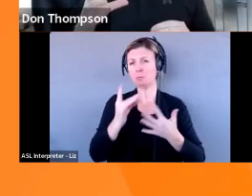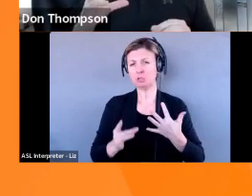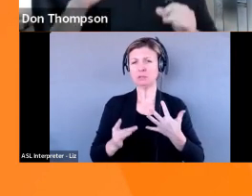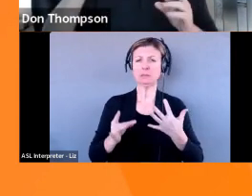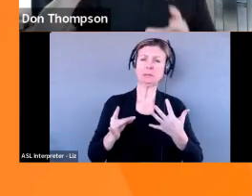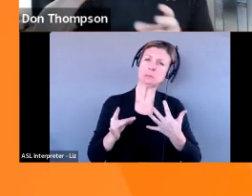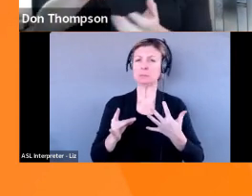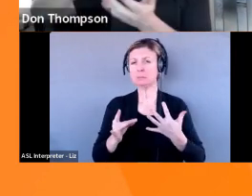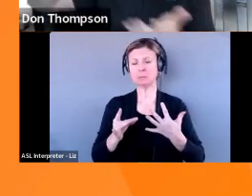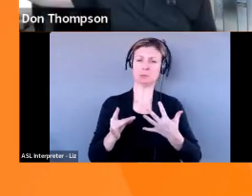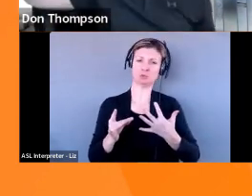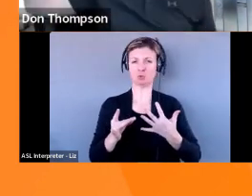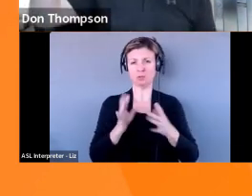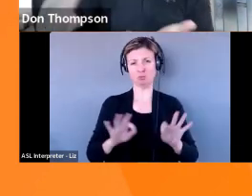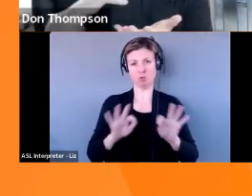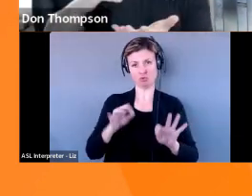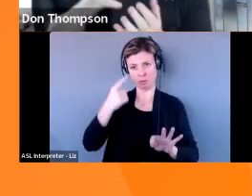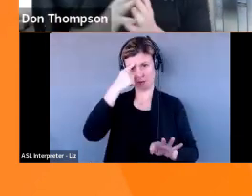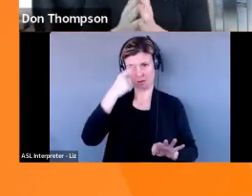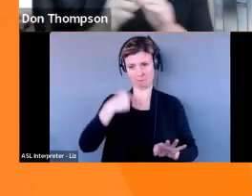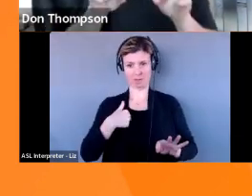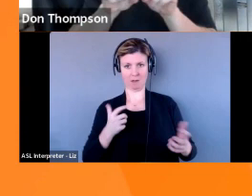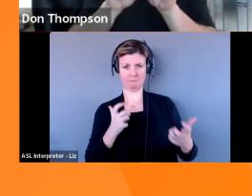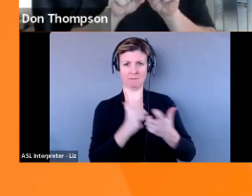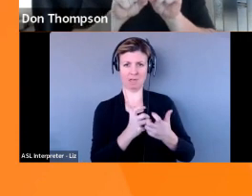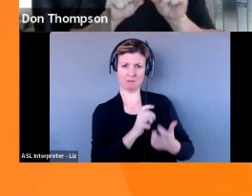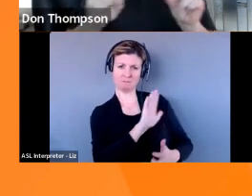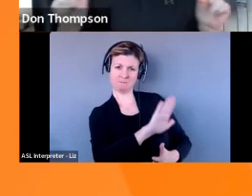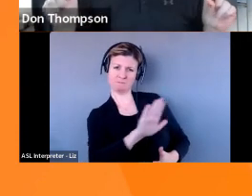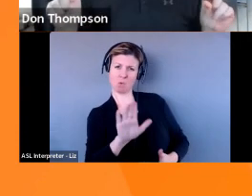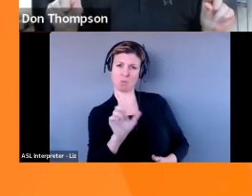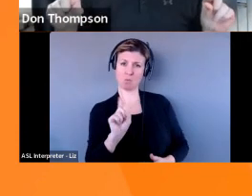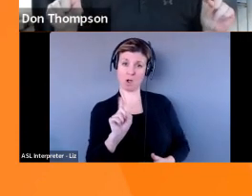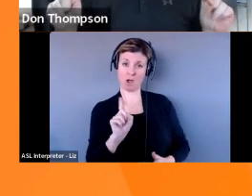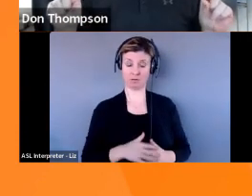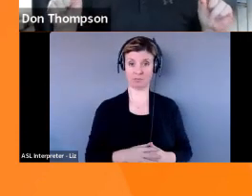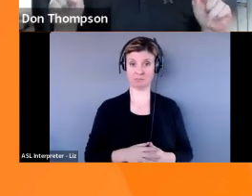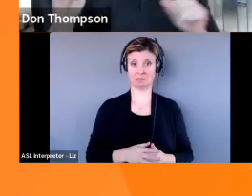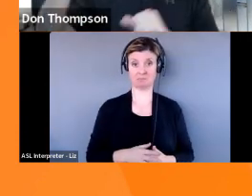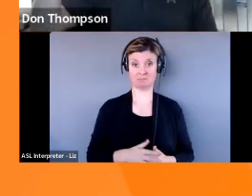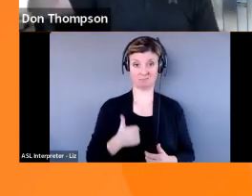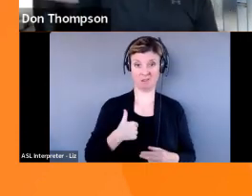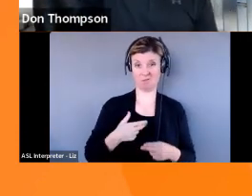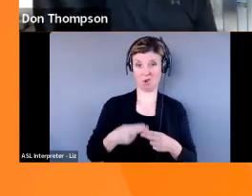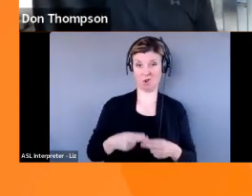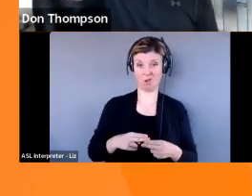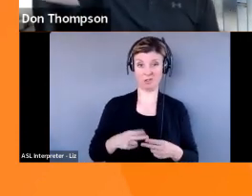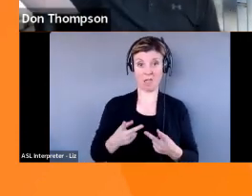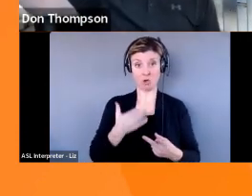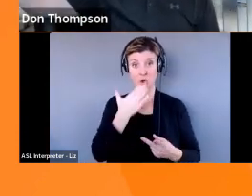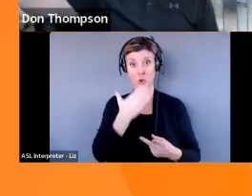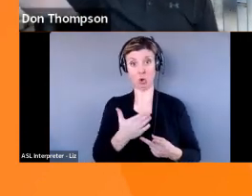I fit in relation to those? Am I the value brand? Okay. Am I a